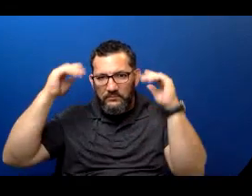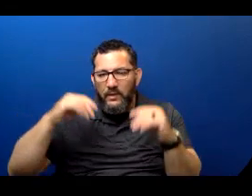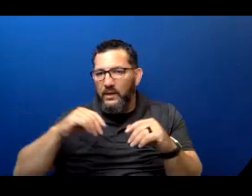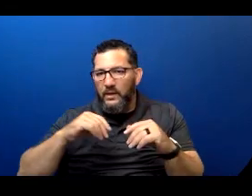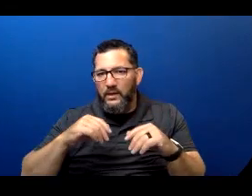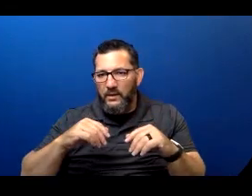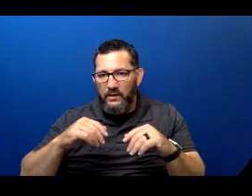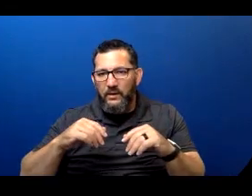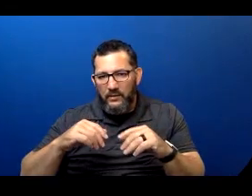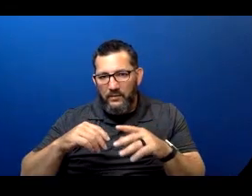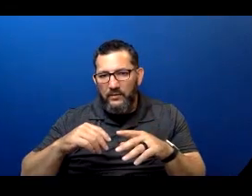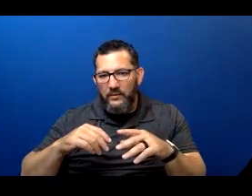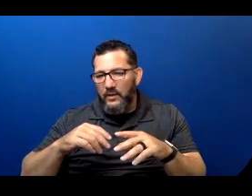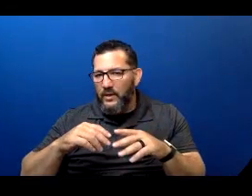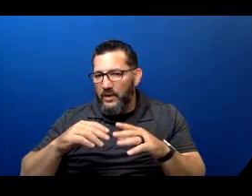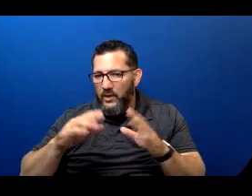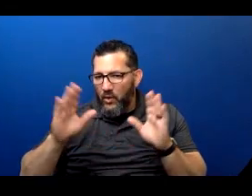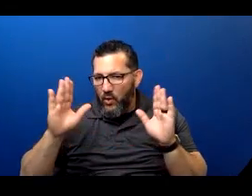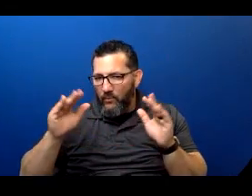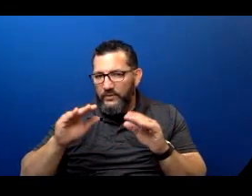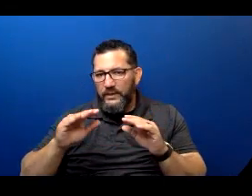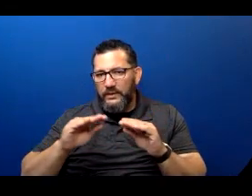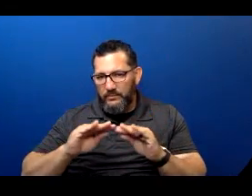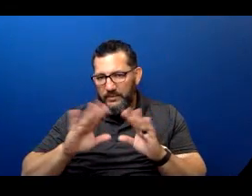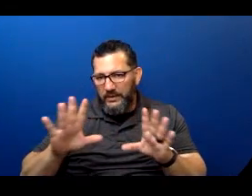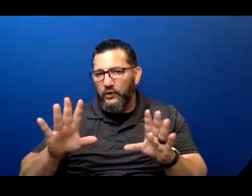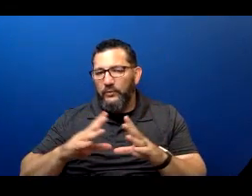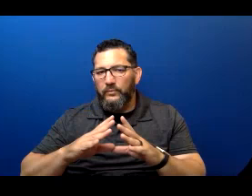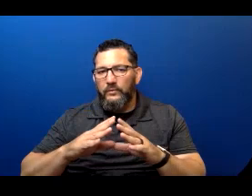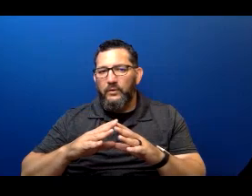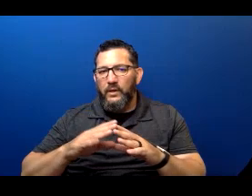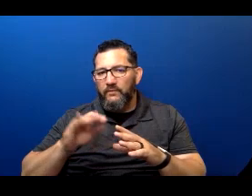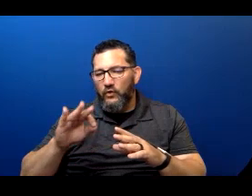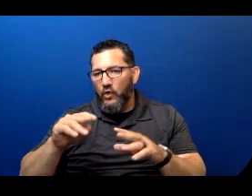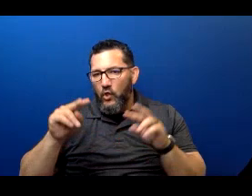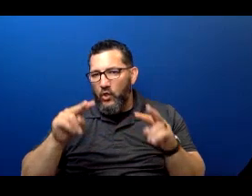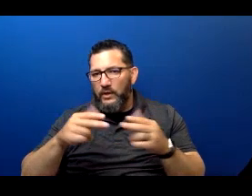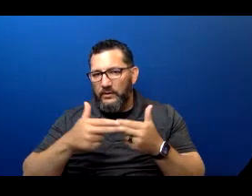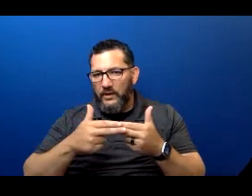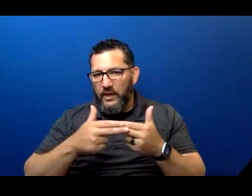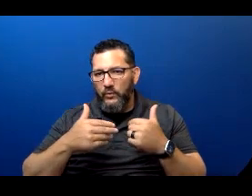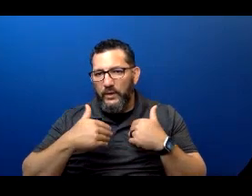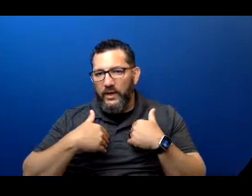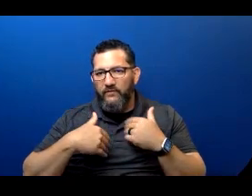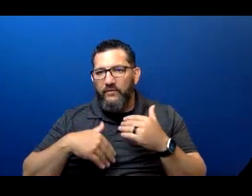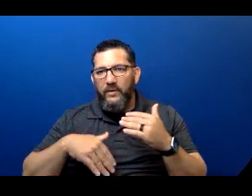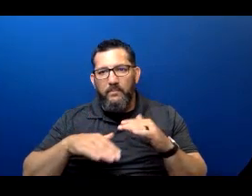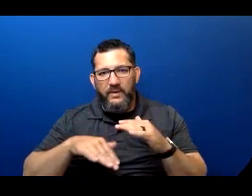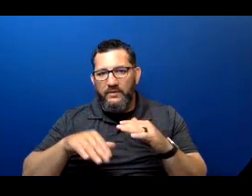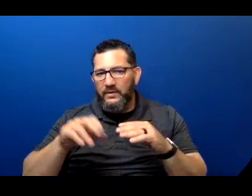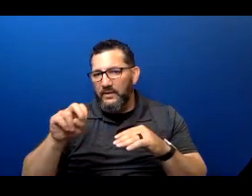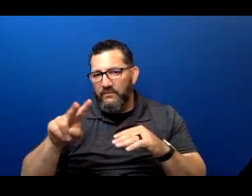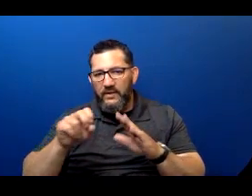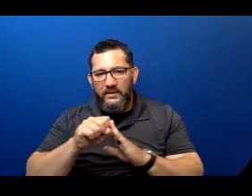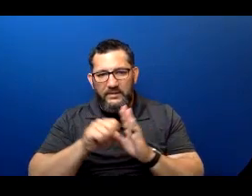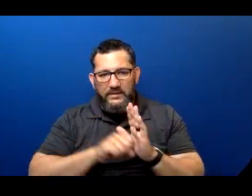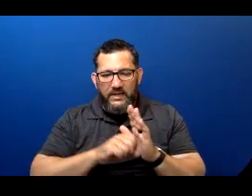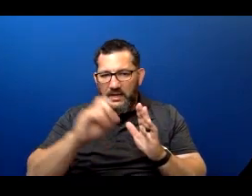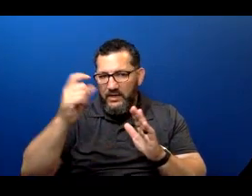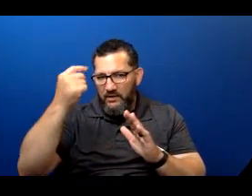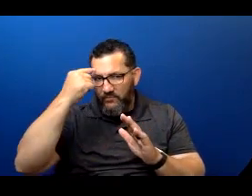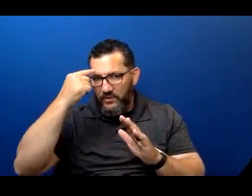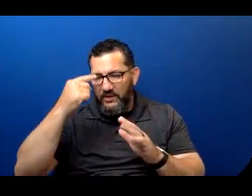when I'm done, literally and figuratively. But if you take a look at this slide, this is basically Nevada state government, right, in